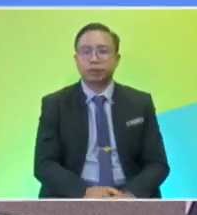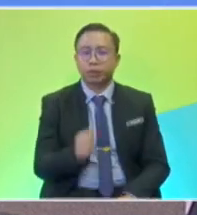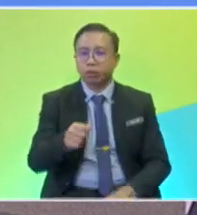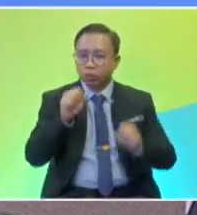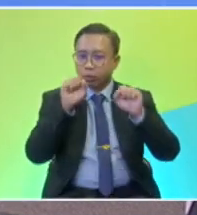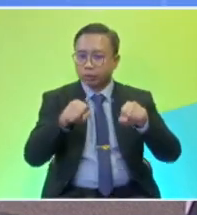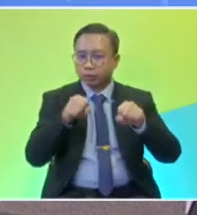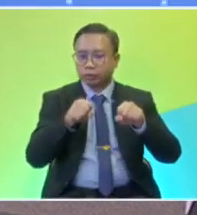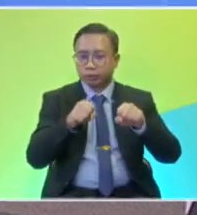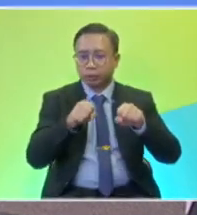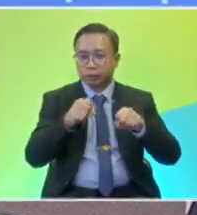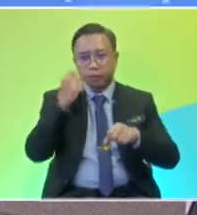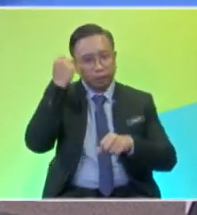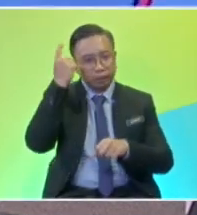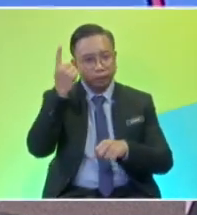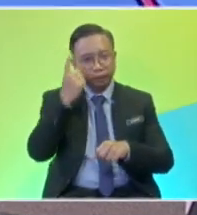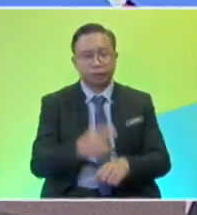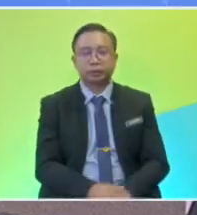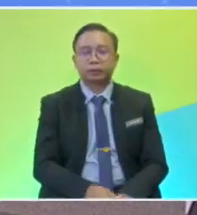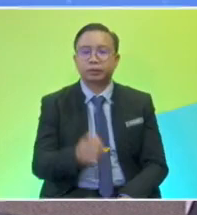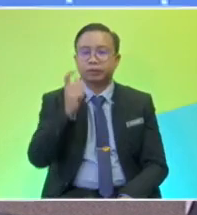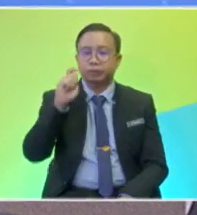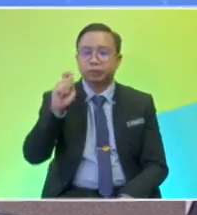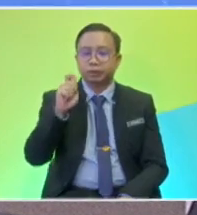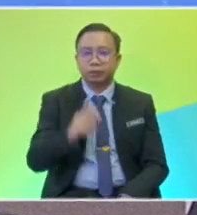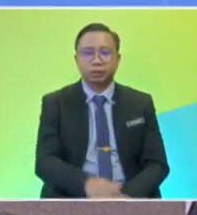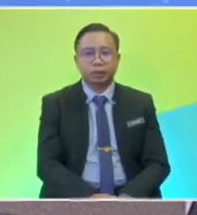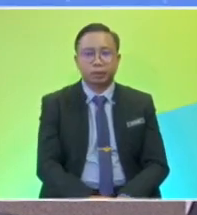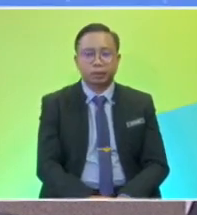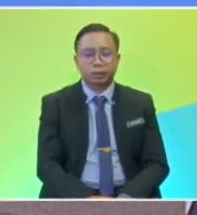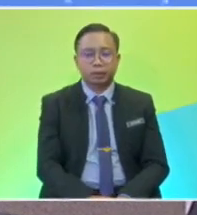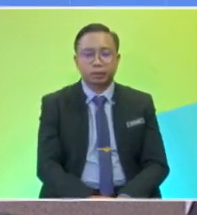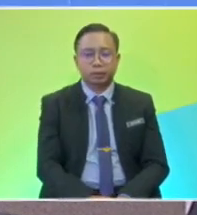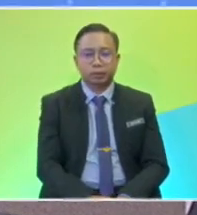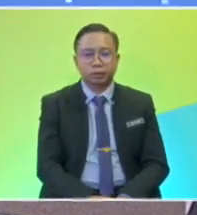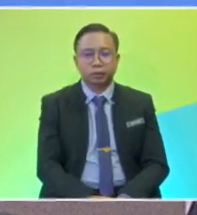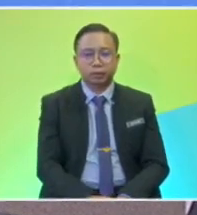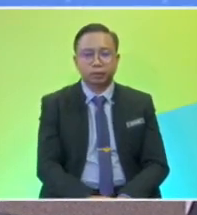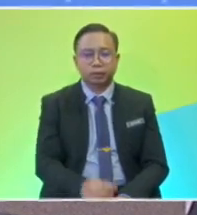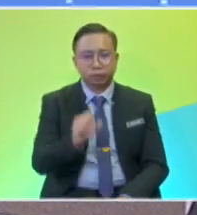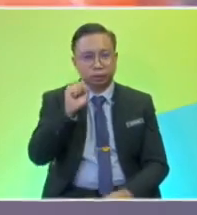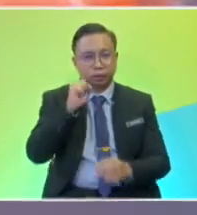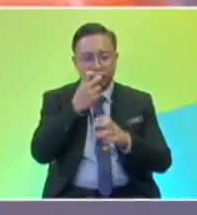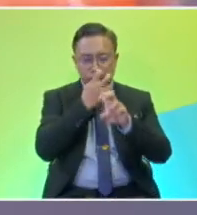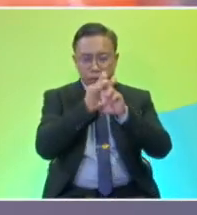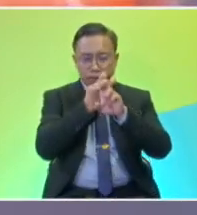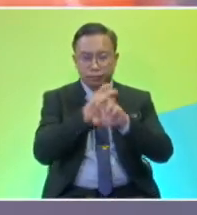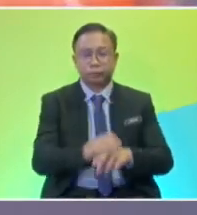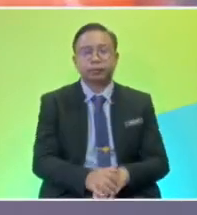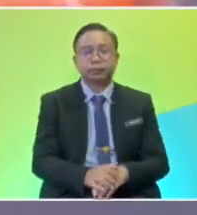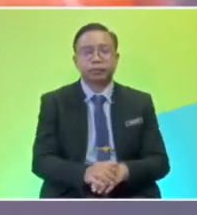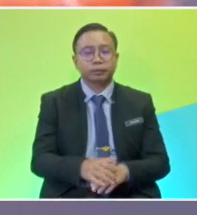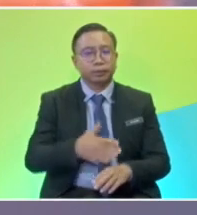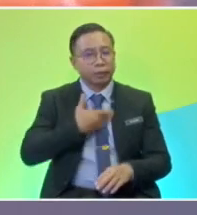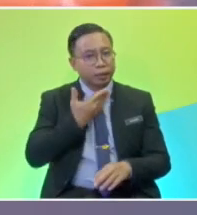to understand skeleton a bit better when you actually do it hands-on, right, teacher? Yeah. So I'm so glad